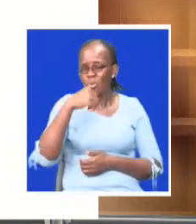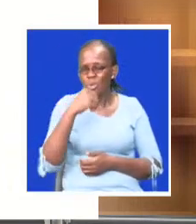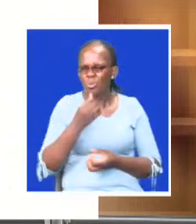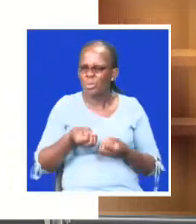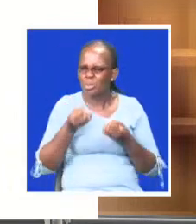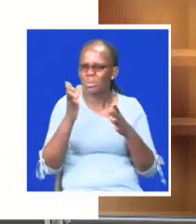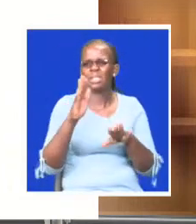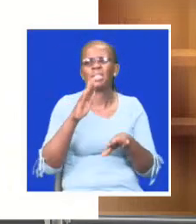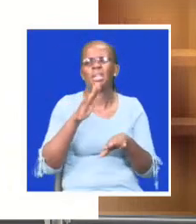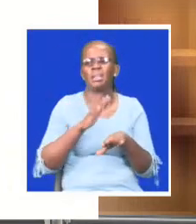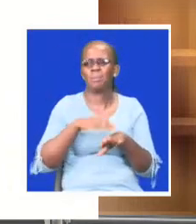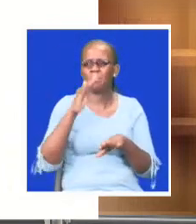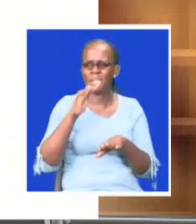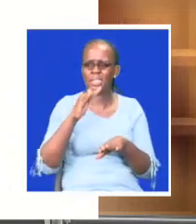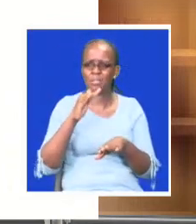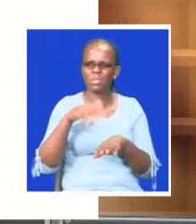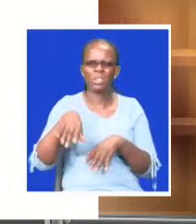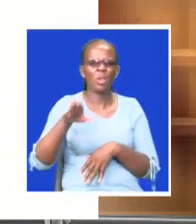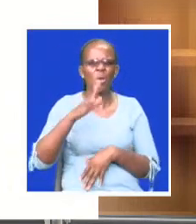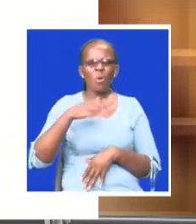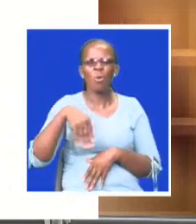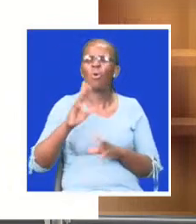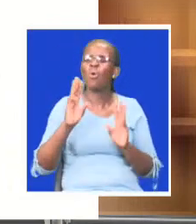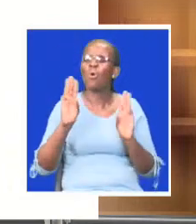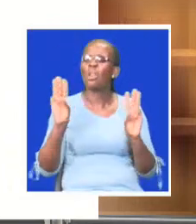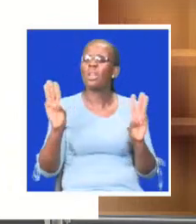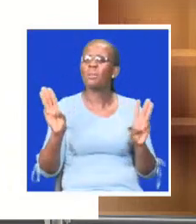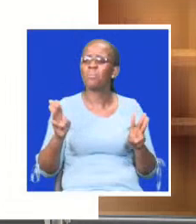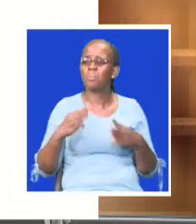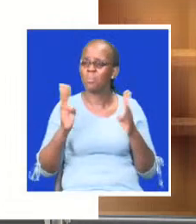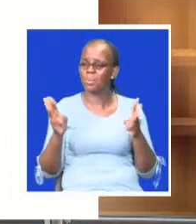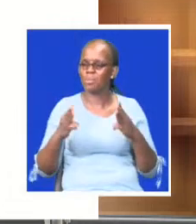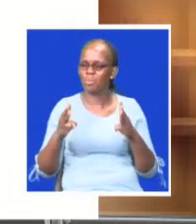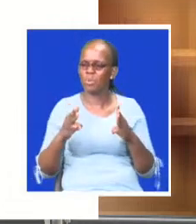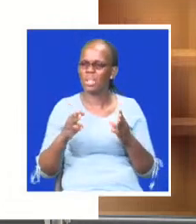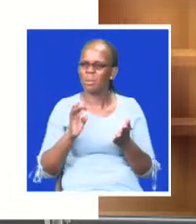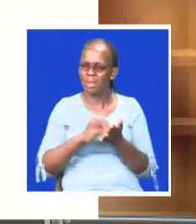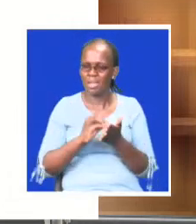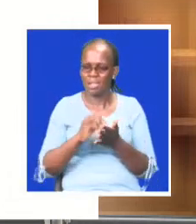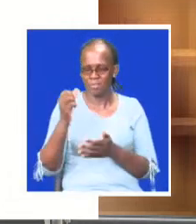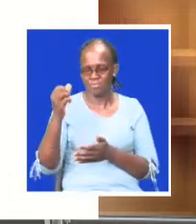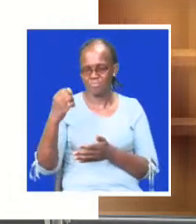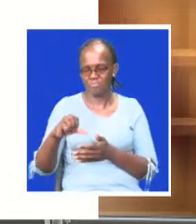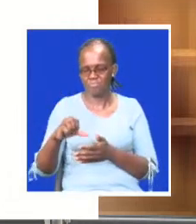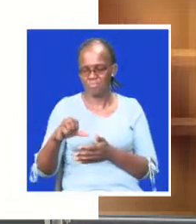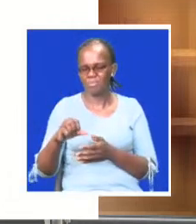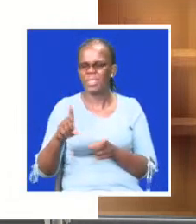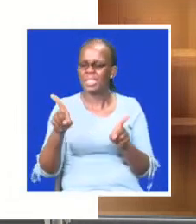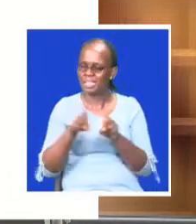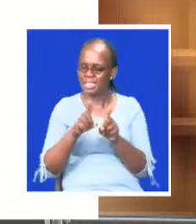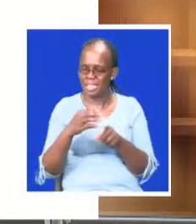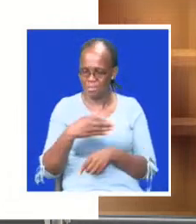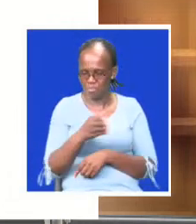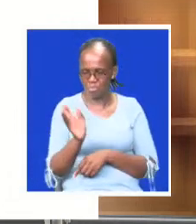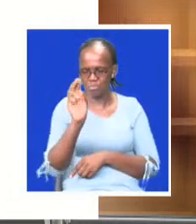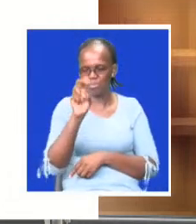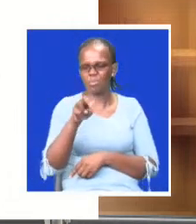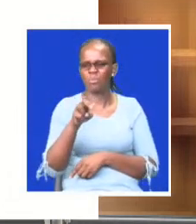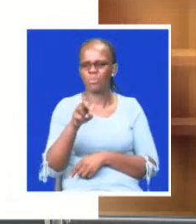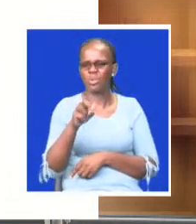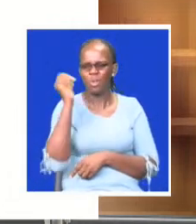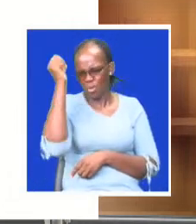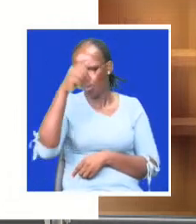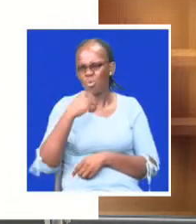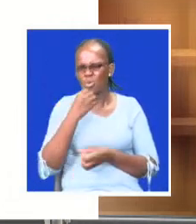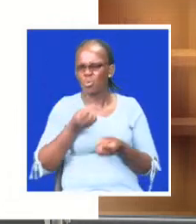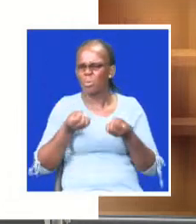punishment. All the people who have sinned, or even the serpent, God gave them a punishment. Why?